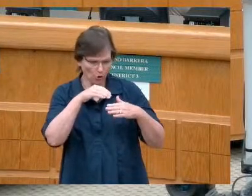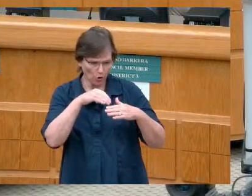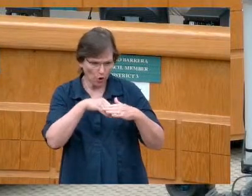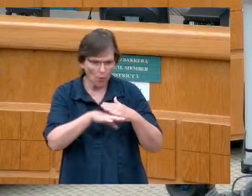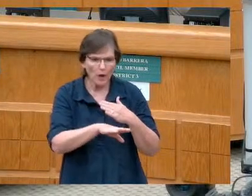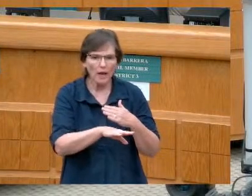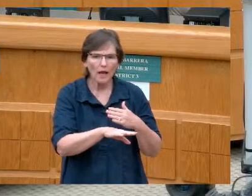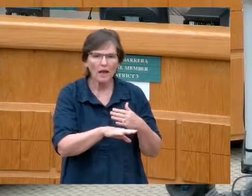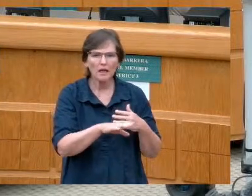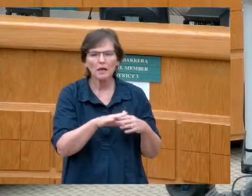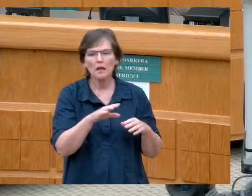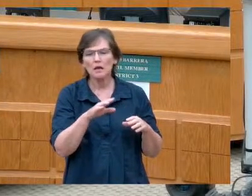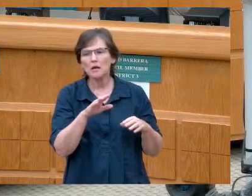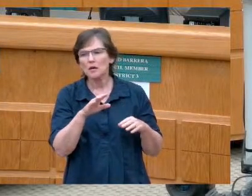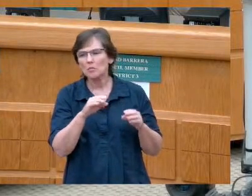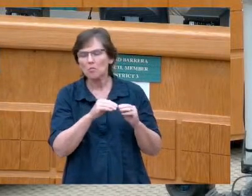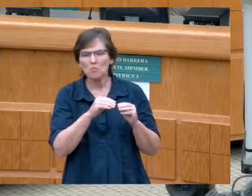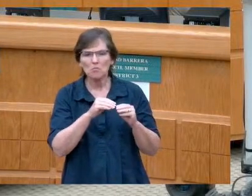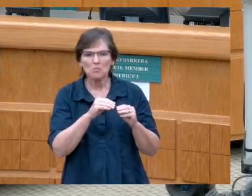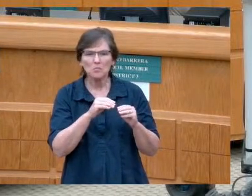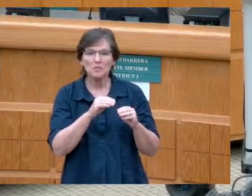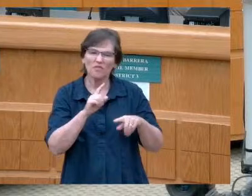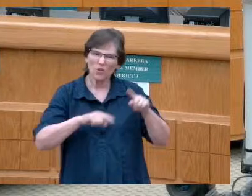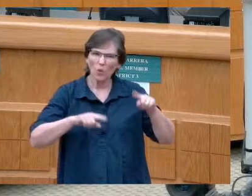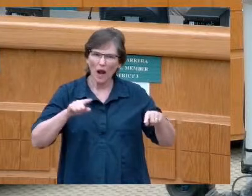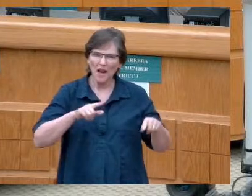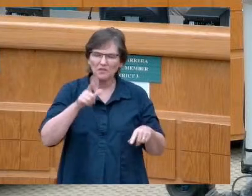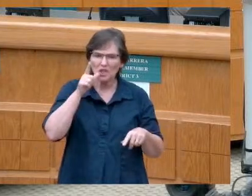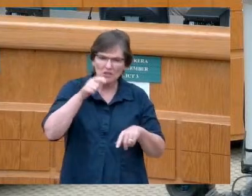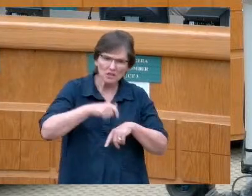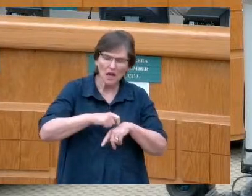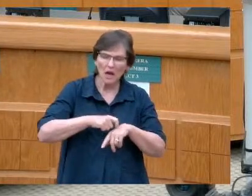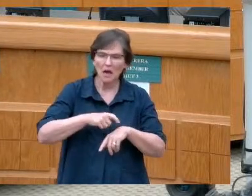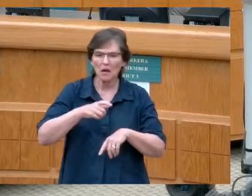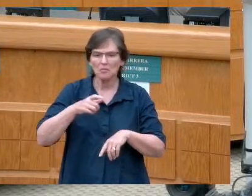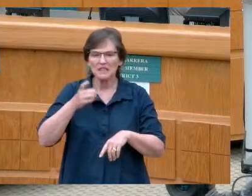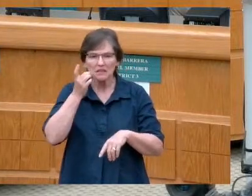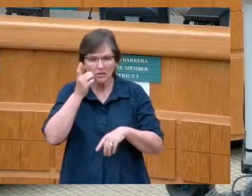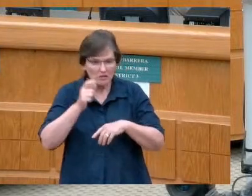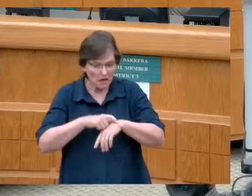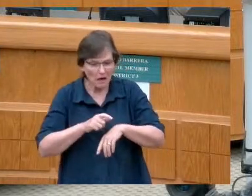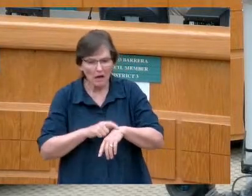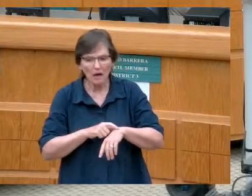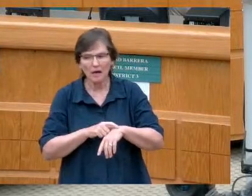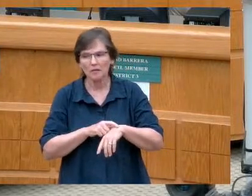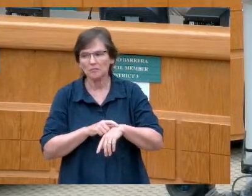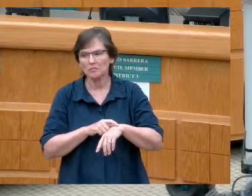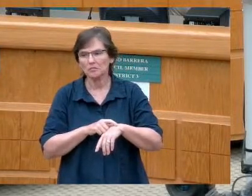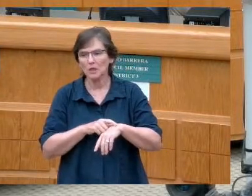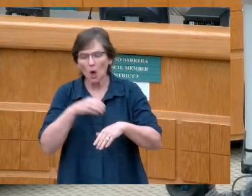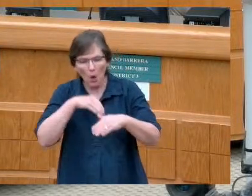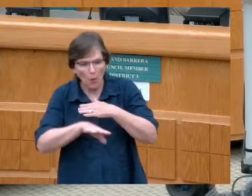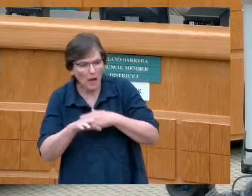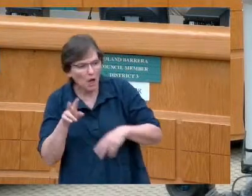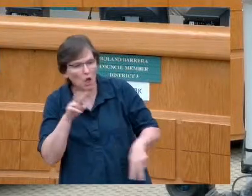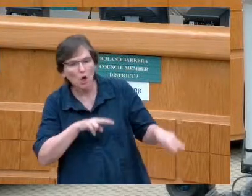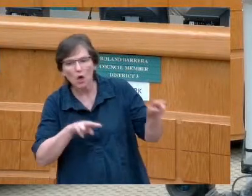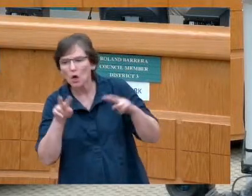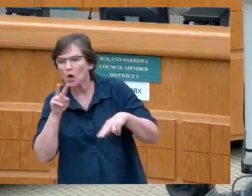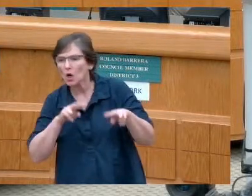more lunchtime, dinner type standalone establishments, and so probably through lunch till